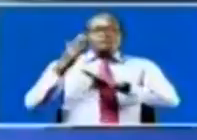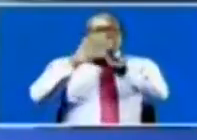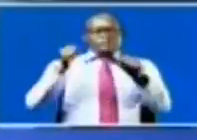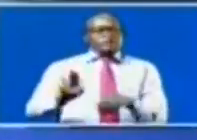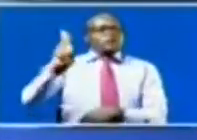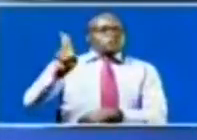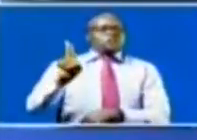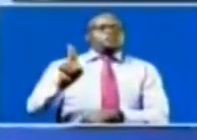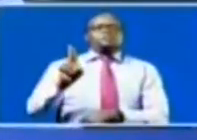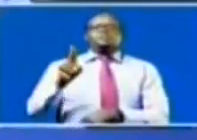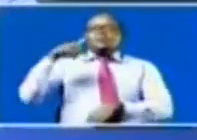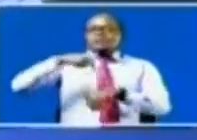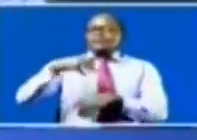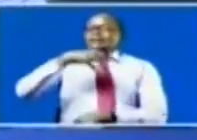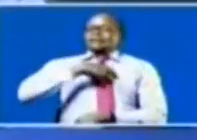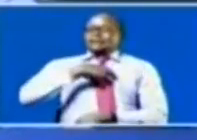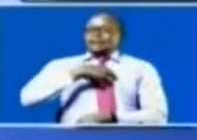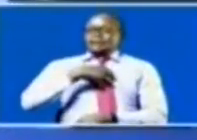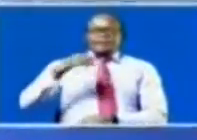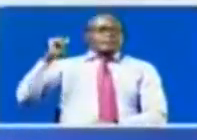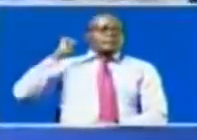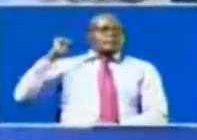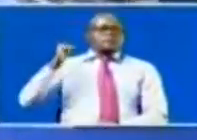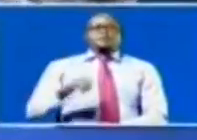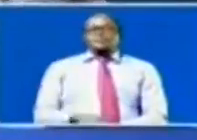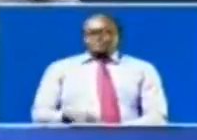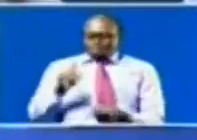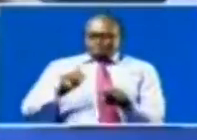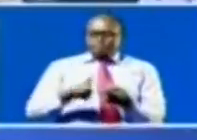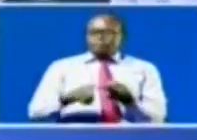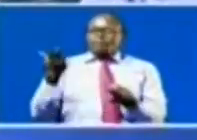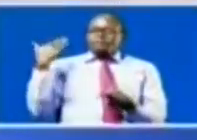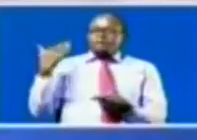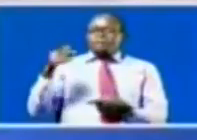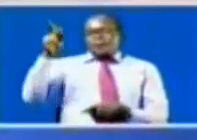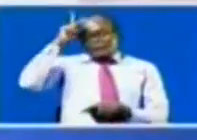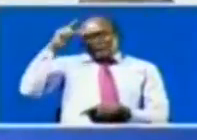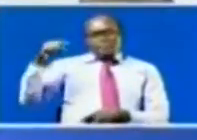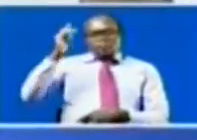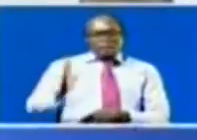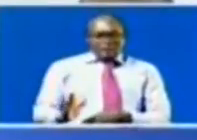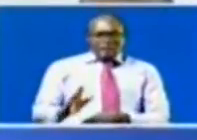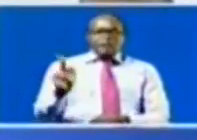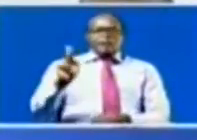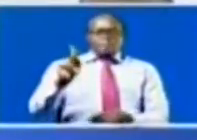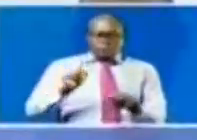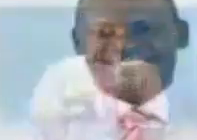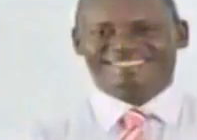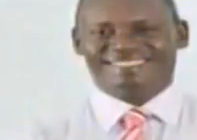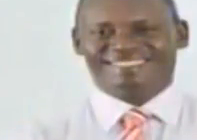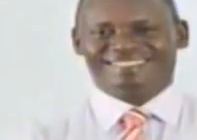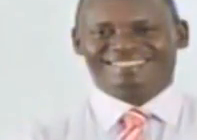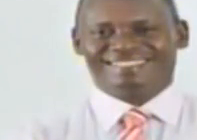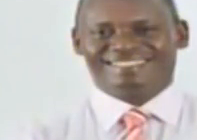Uhuru Kenyatta when he retires from active politics include former Kiambu governor William Kabogo,